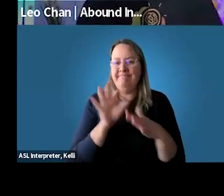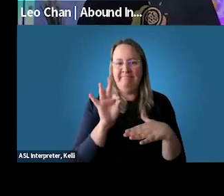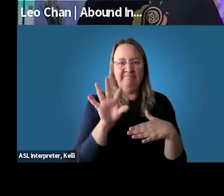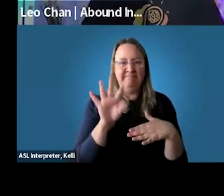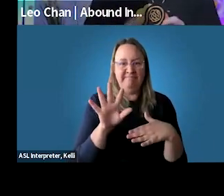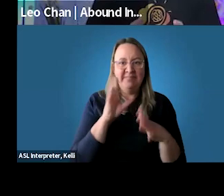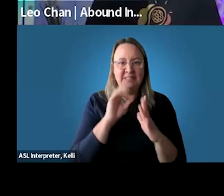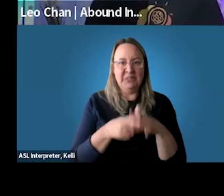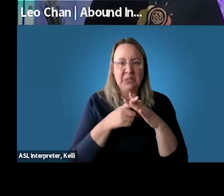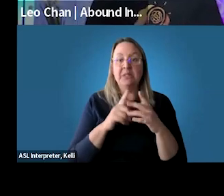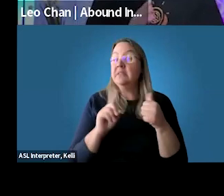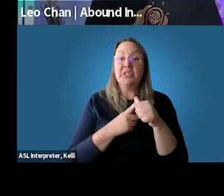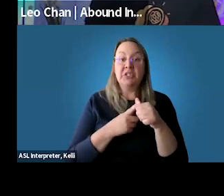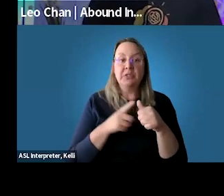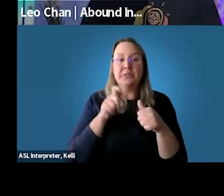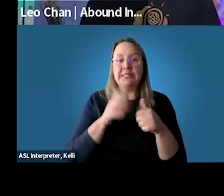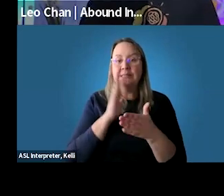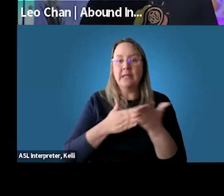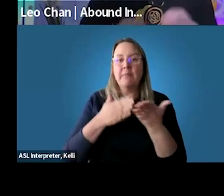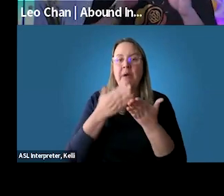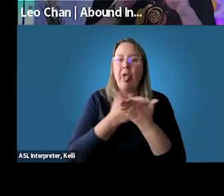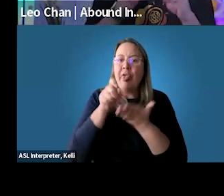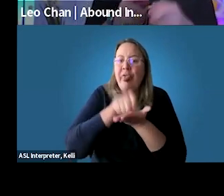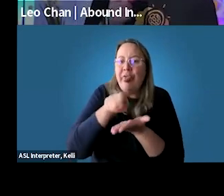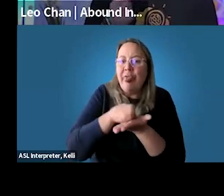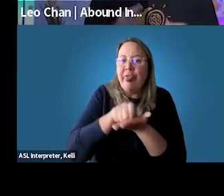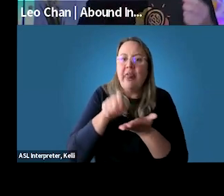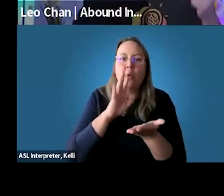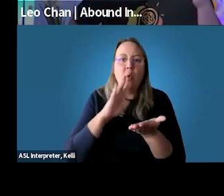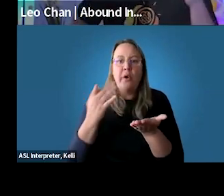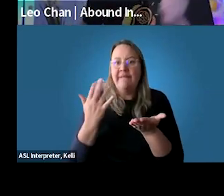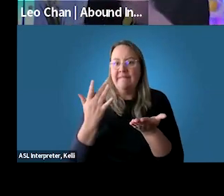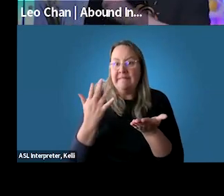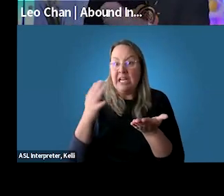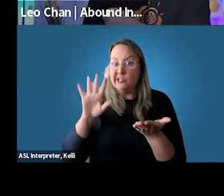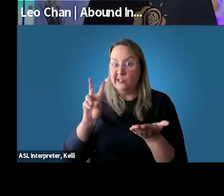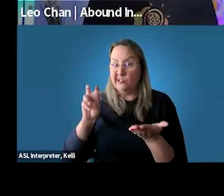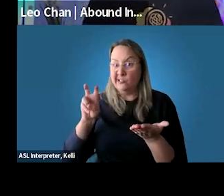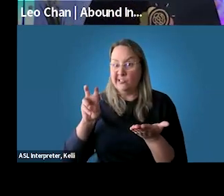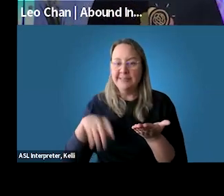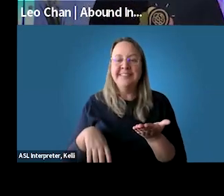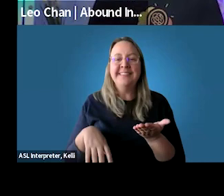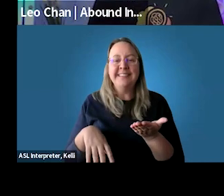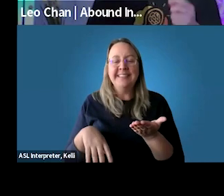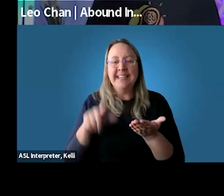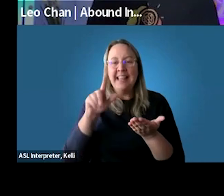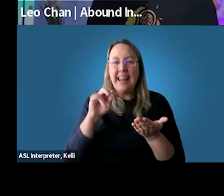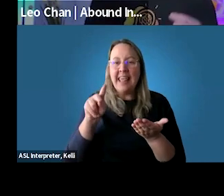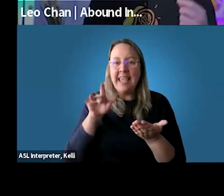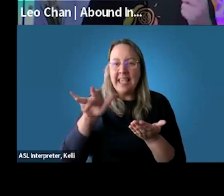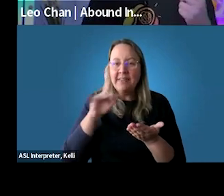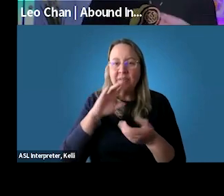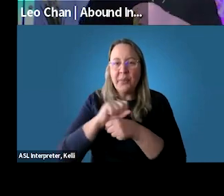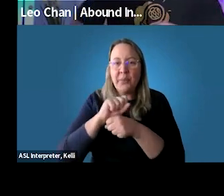we'll need to get started. The first thing is you're going to need some writing tools or your fingers because team, if you can throw in the link to the